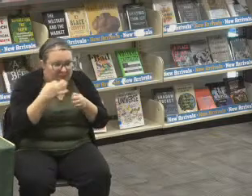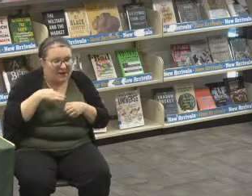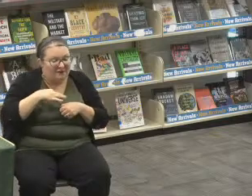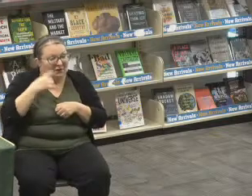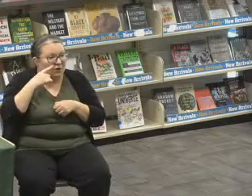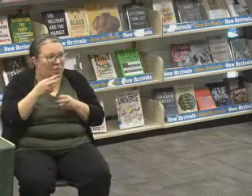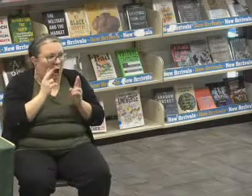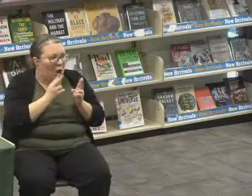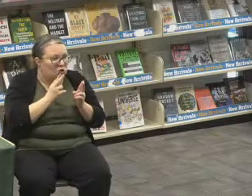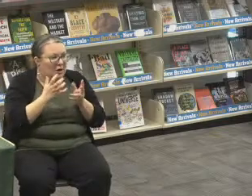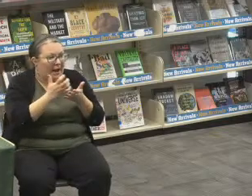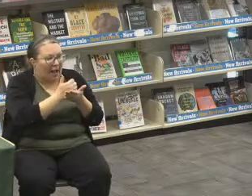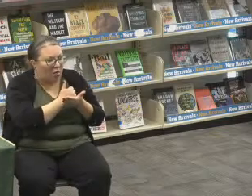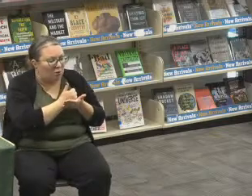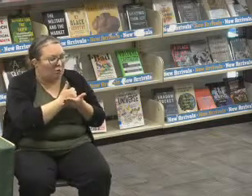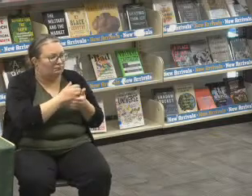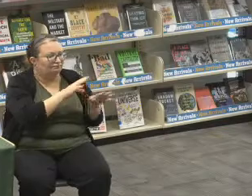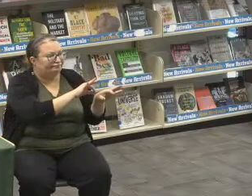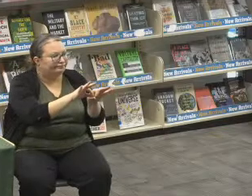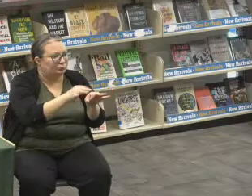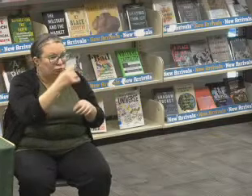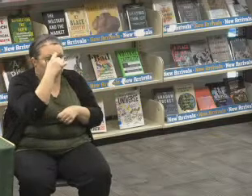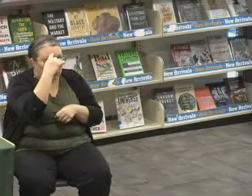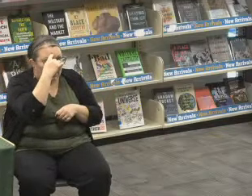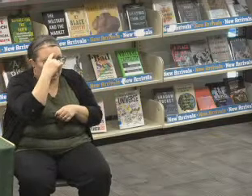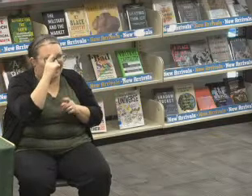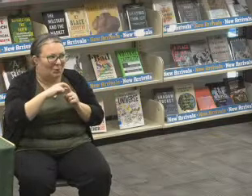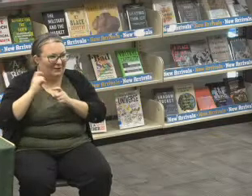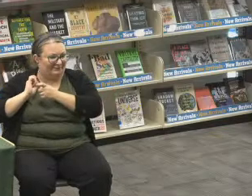that hunter-gatherer brain that we came from.